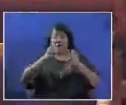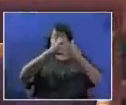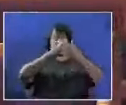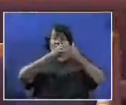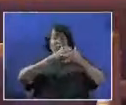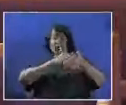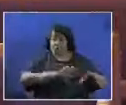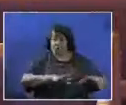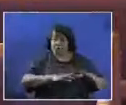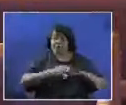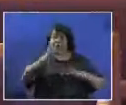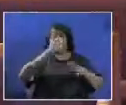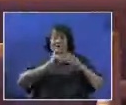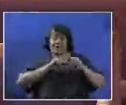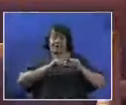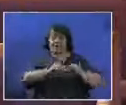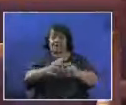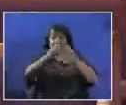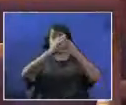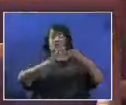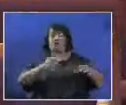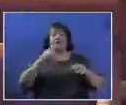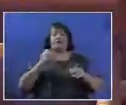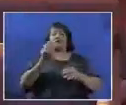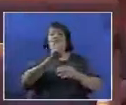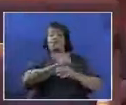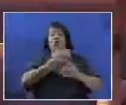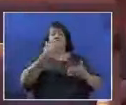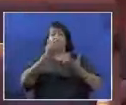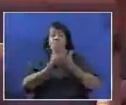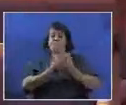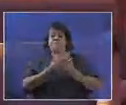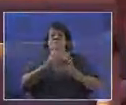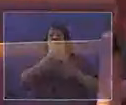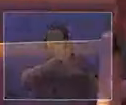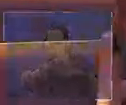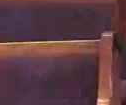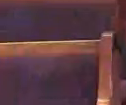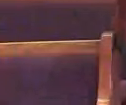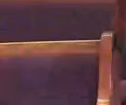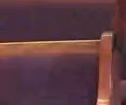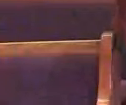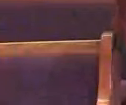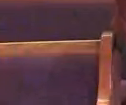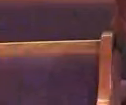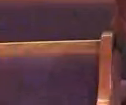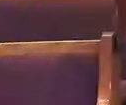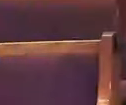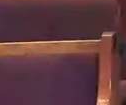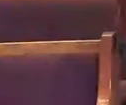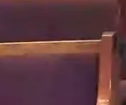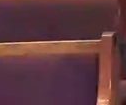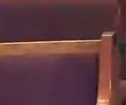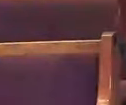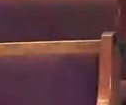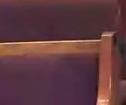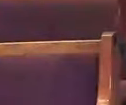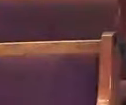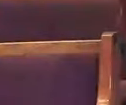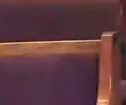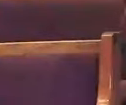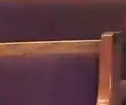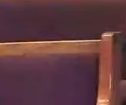internet issues. He is still working it out for our good. Don't go anywhere. Now we're going to welcome Pastor Ken, who is going to lead